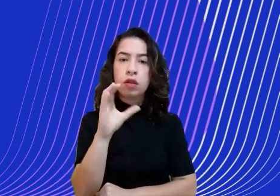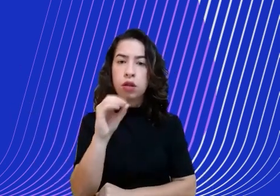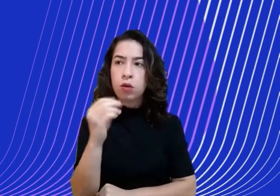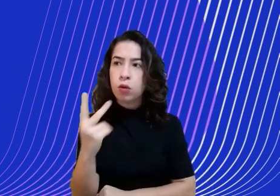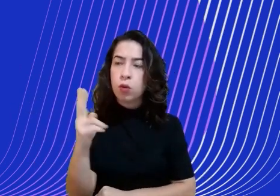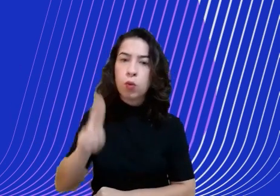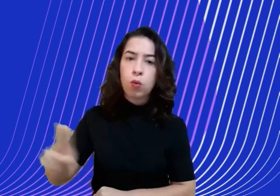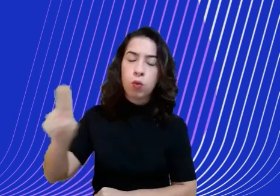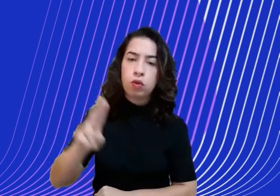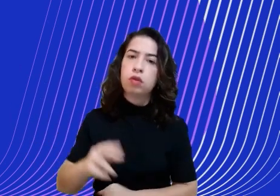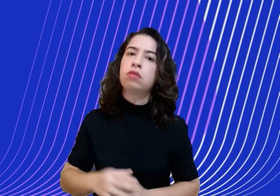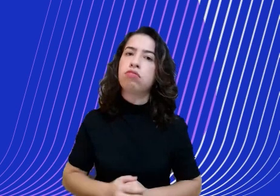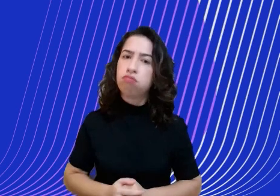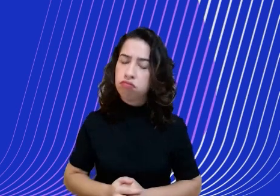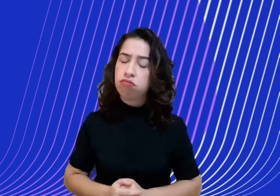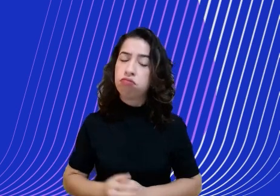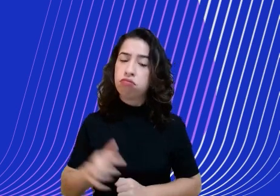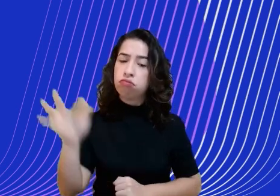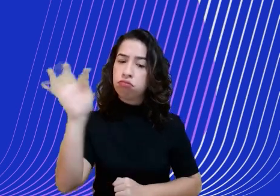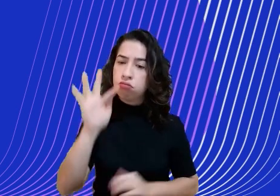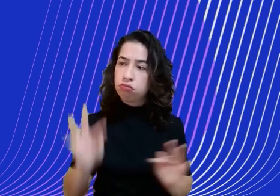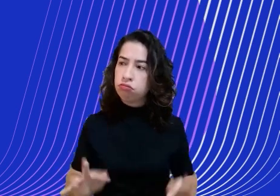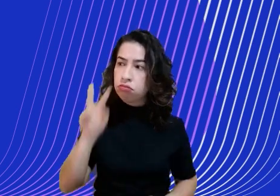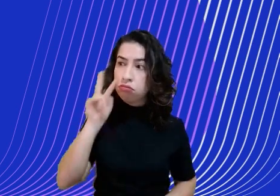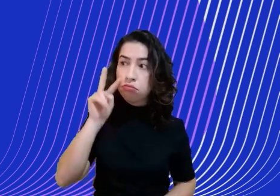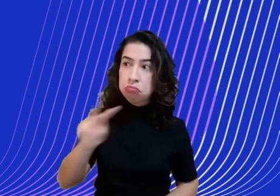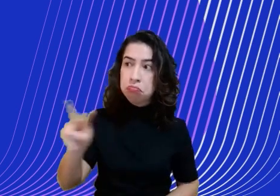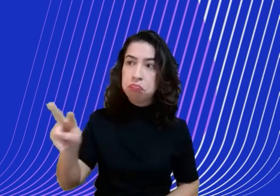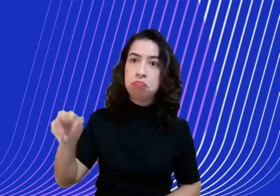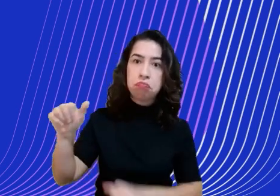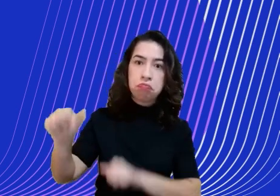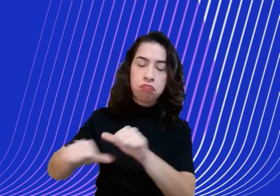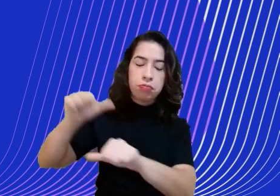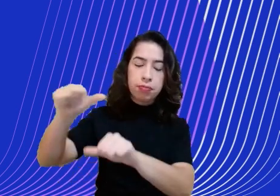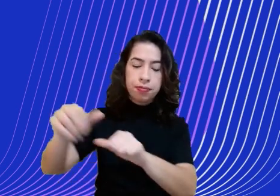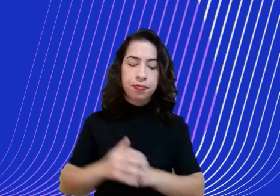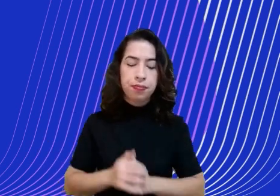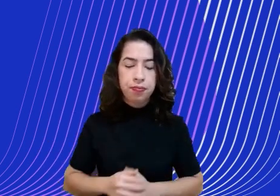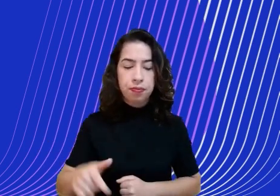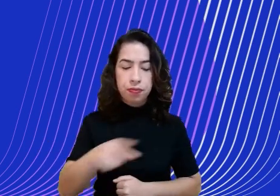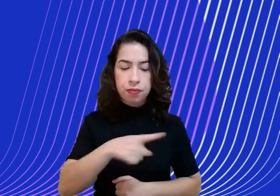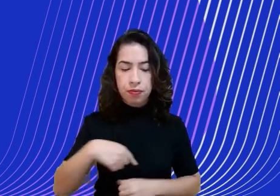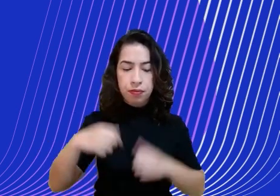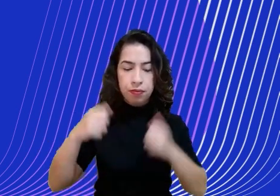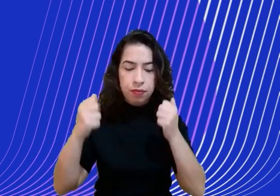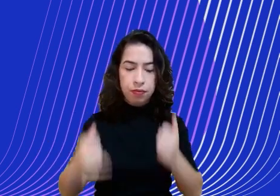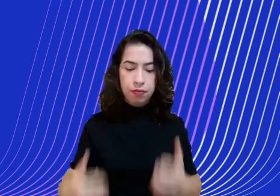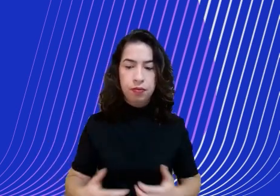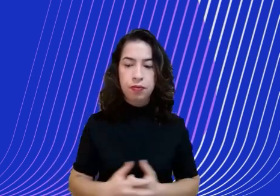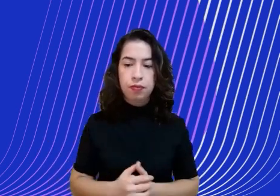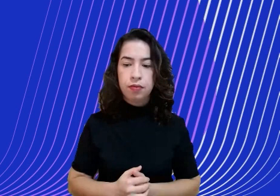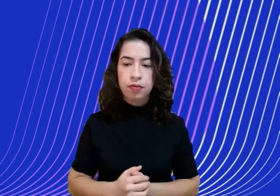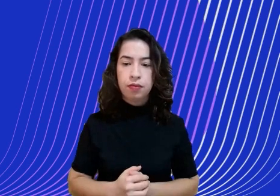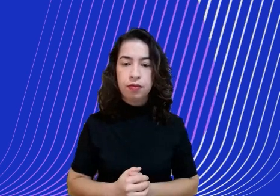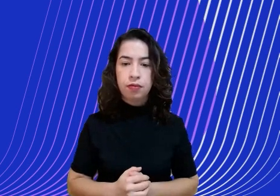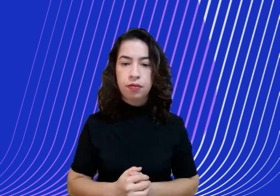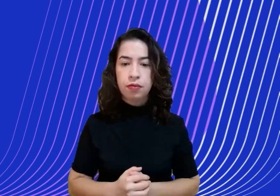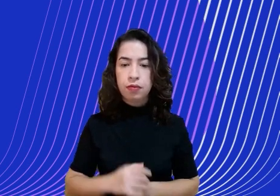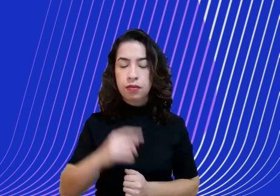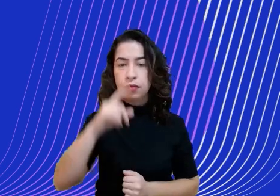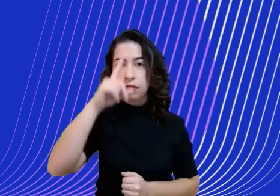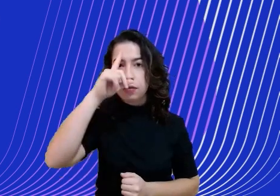I'm happy to see that the world is doing this. Now it's mandatory to mention your carbon footprint. So when you talk about venture